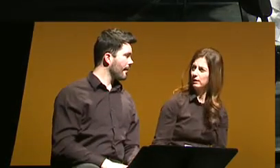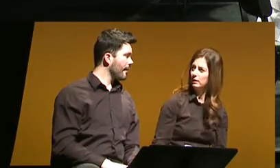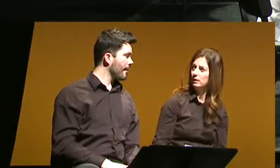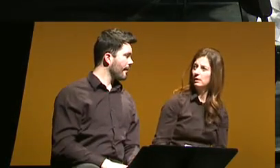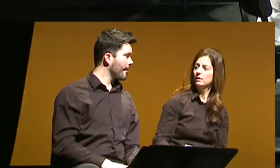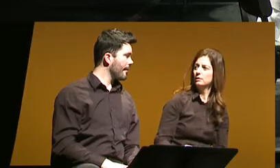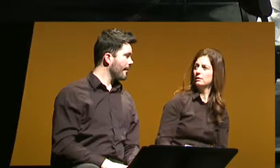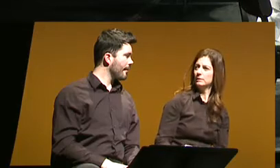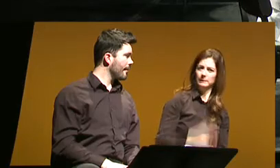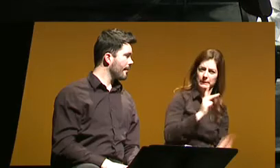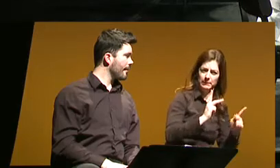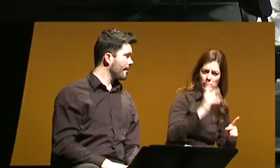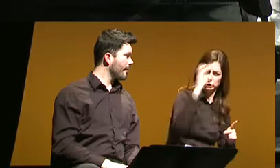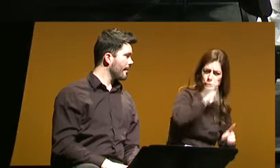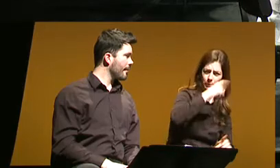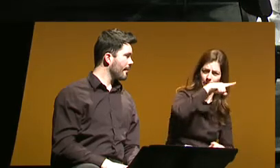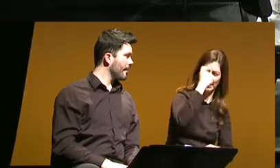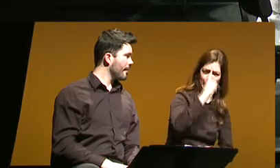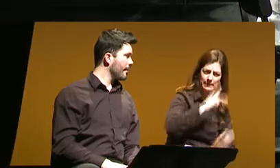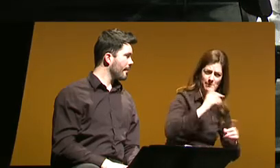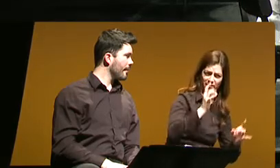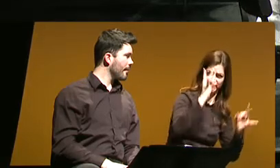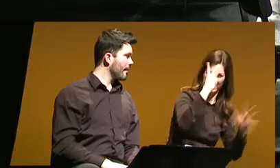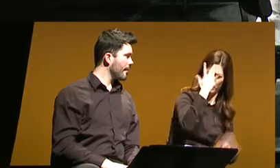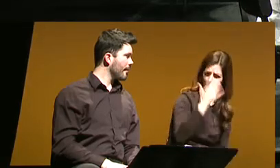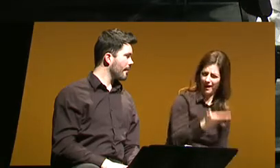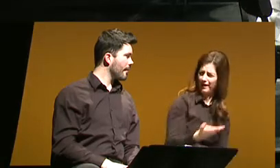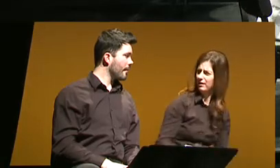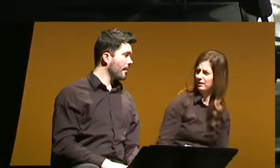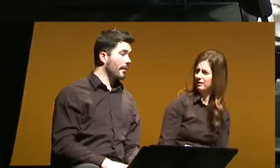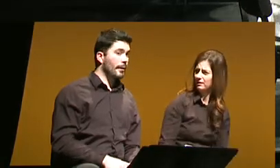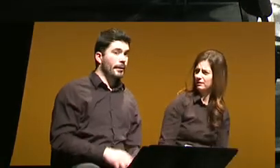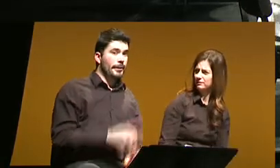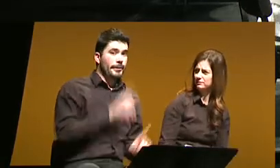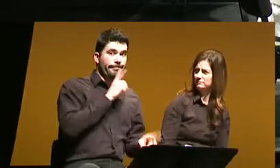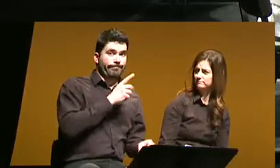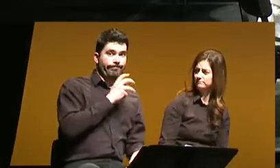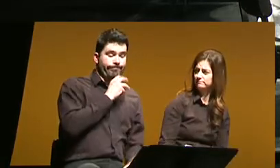violent there? I don't have answers for them.